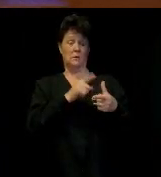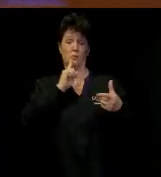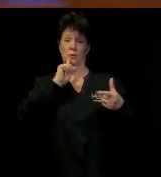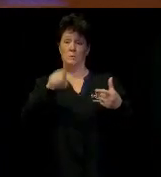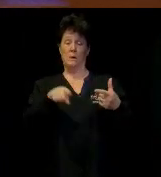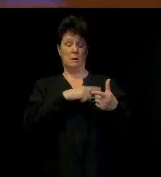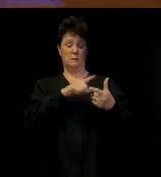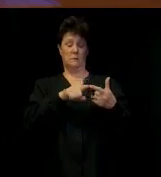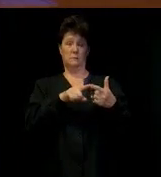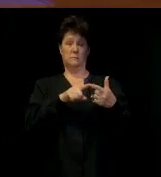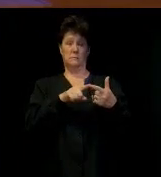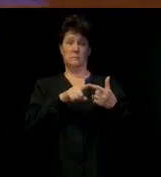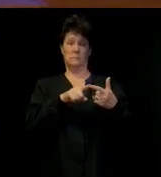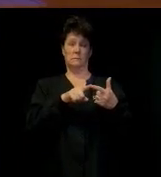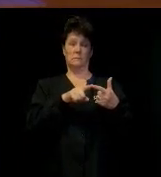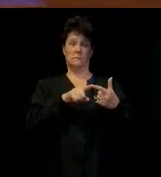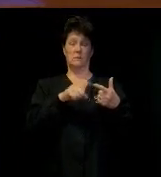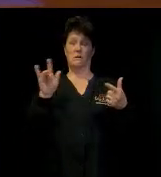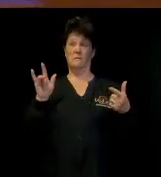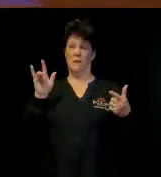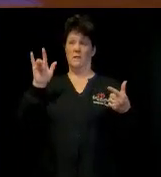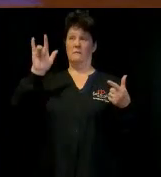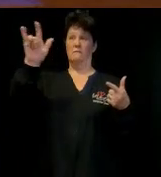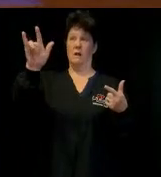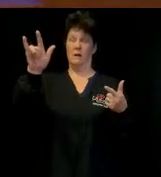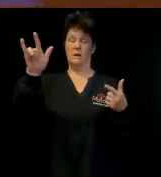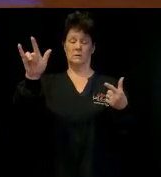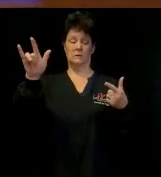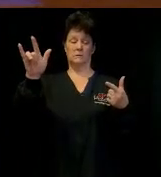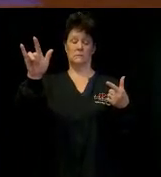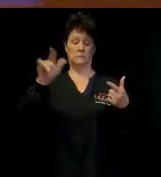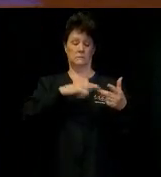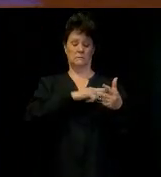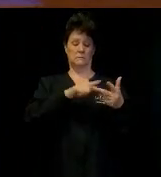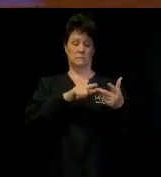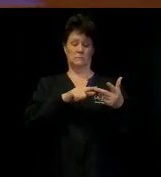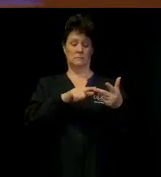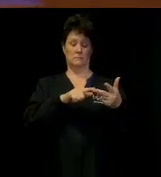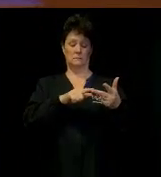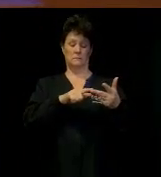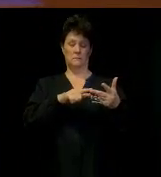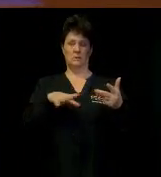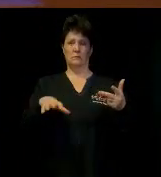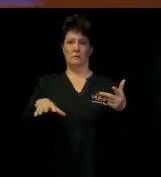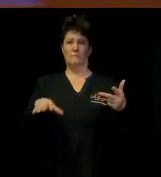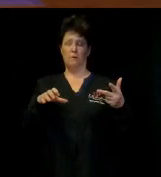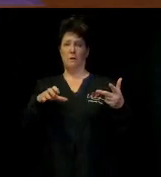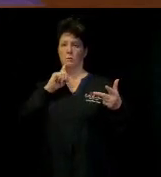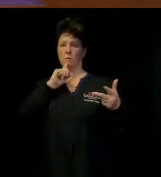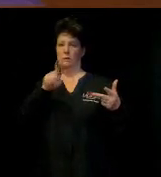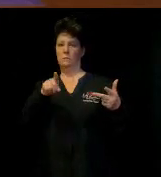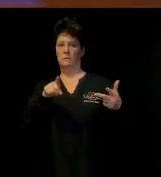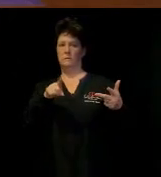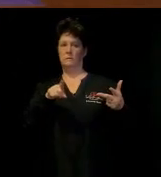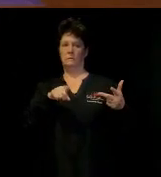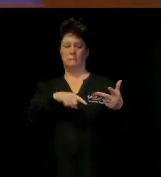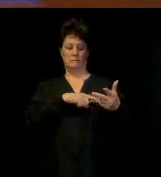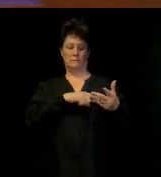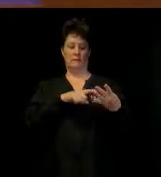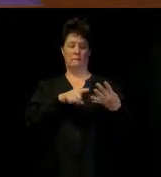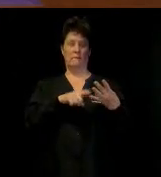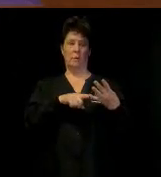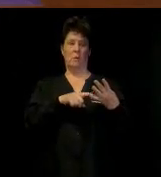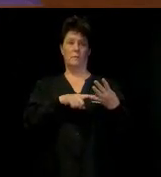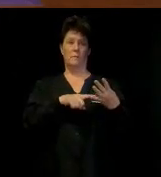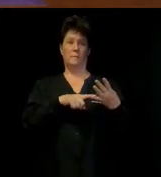response. We have a flight response. Number three, we have a freeze response. And number four, we have a fawn response.